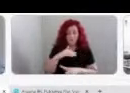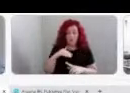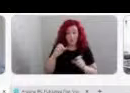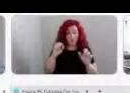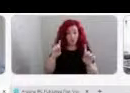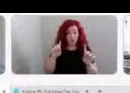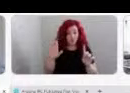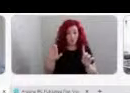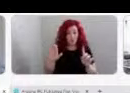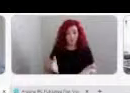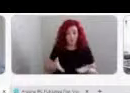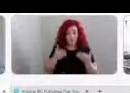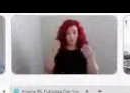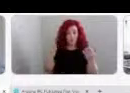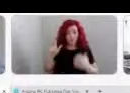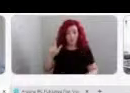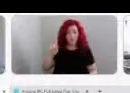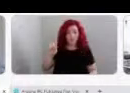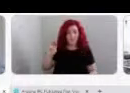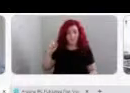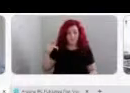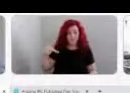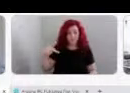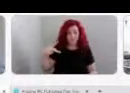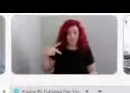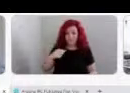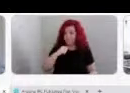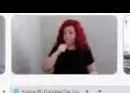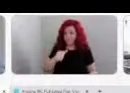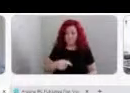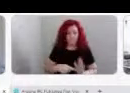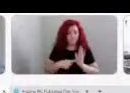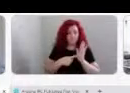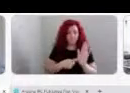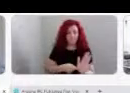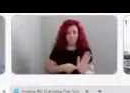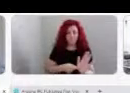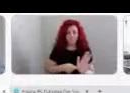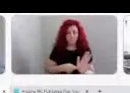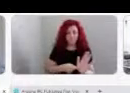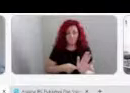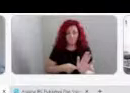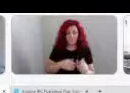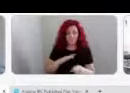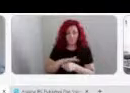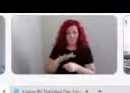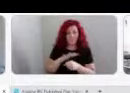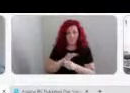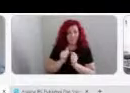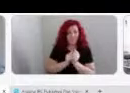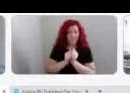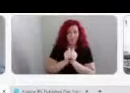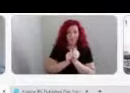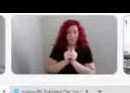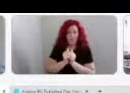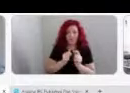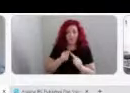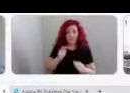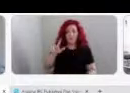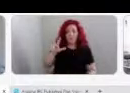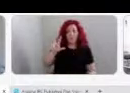your proposed ld maps do not reflect enough competitiveness out of 30